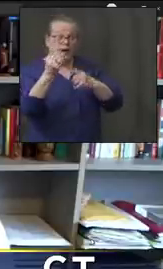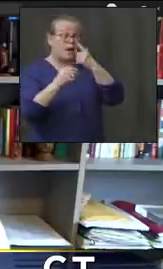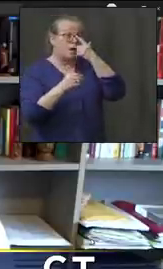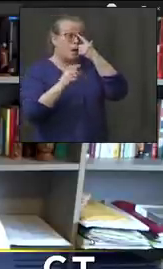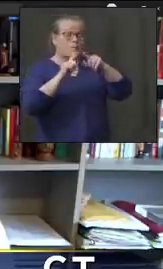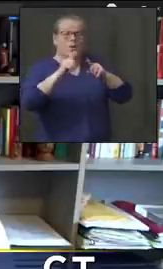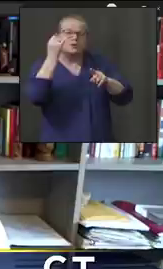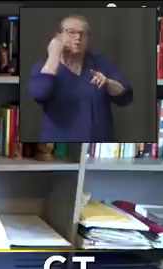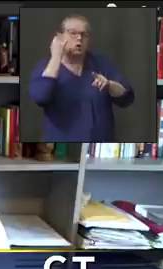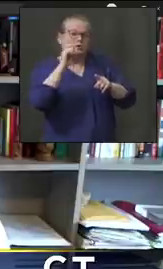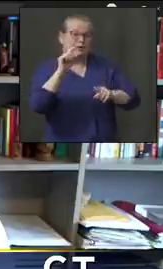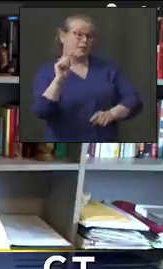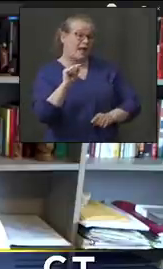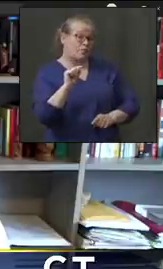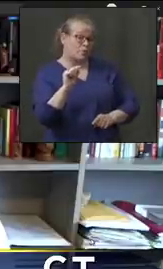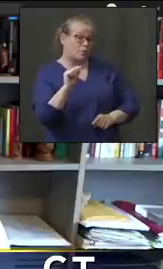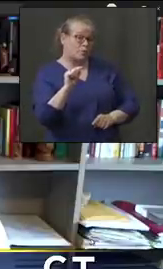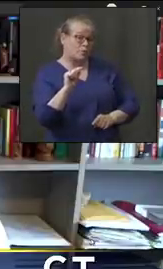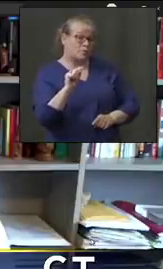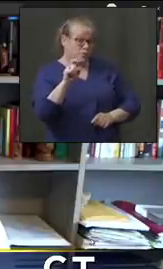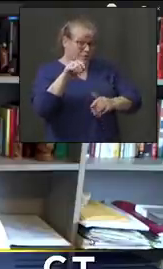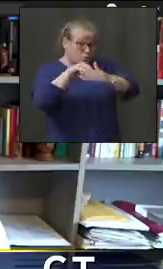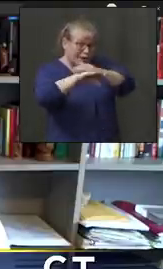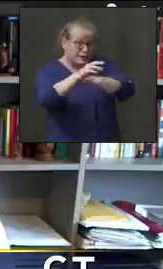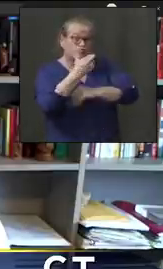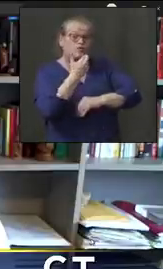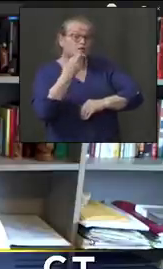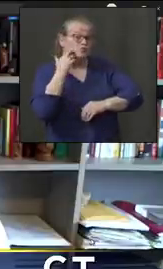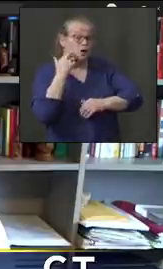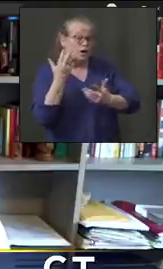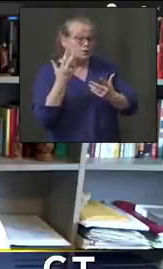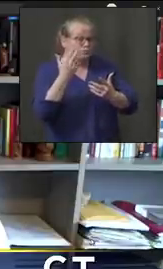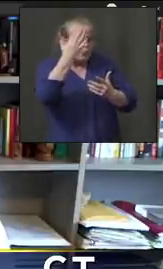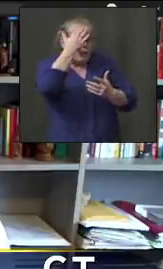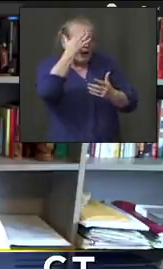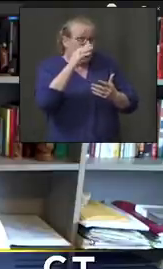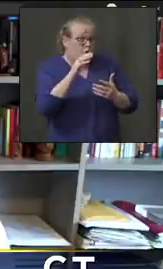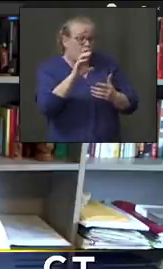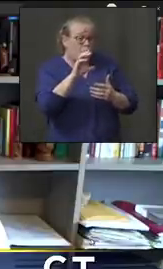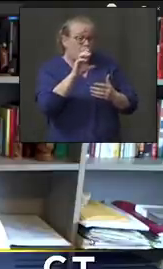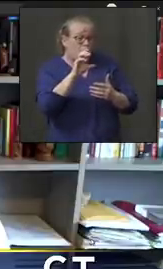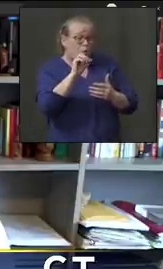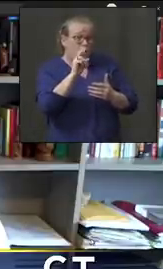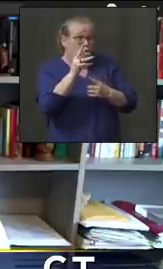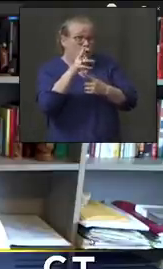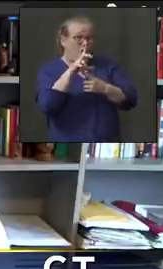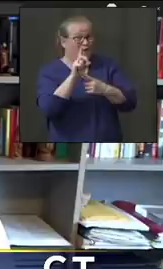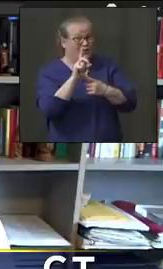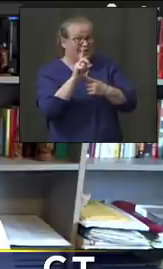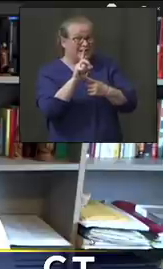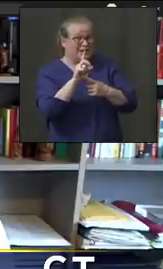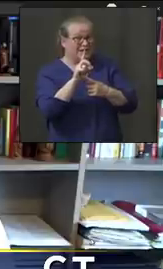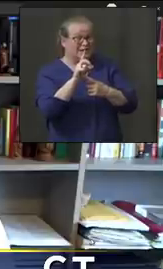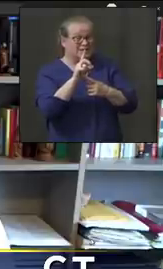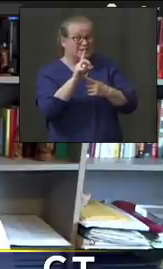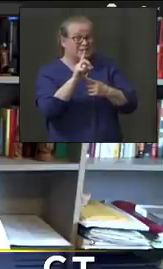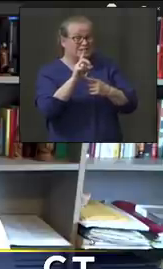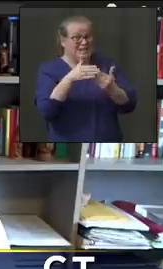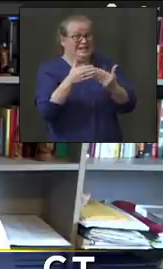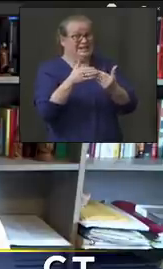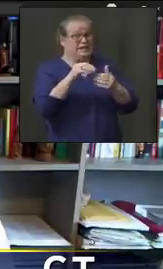lingering abilities, I mean, how safe would it be to go into a tiny